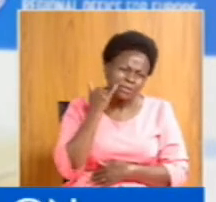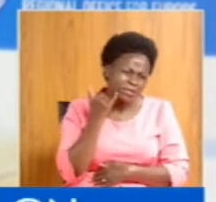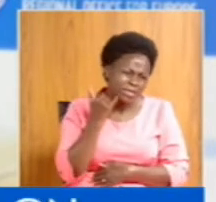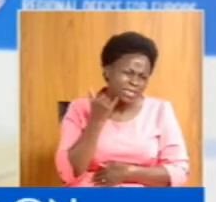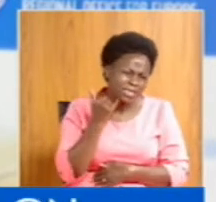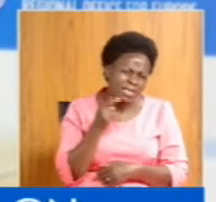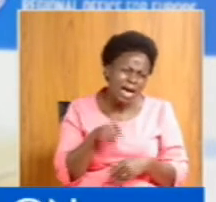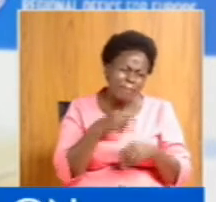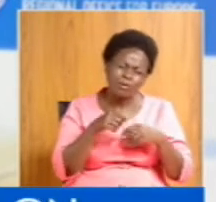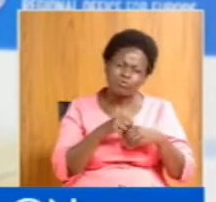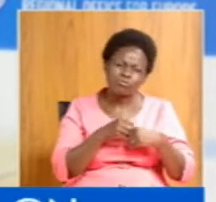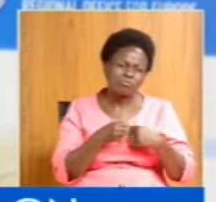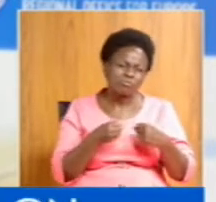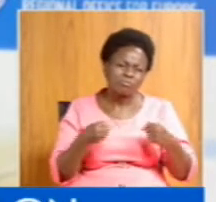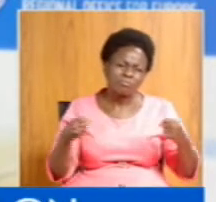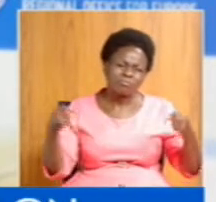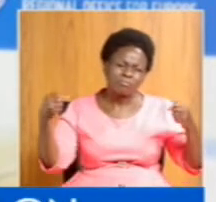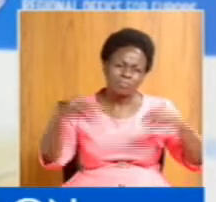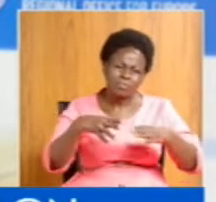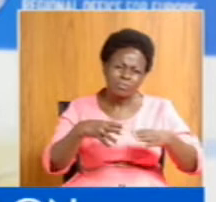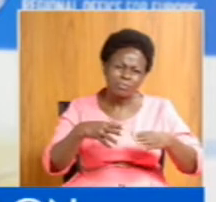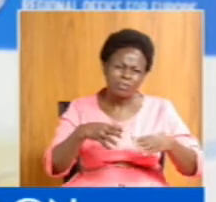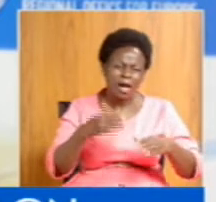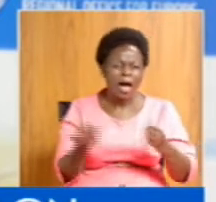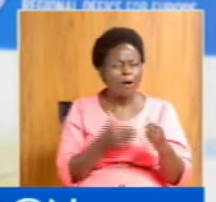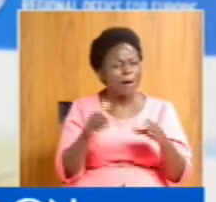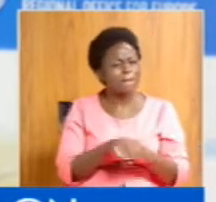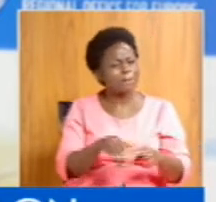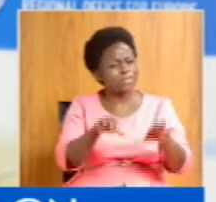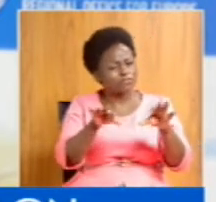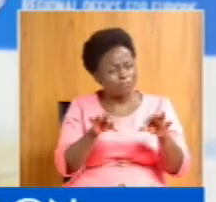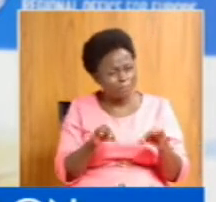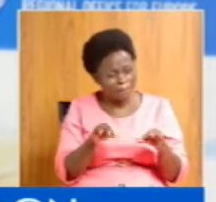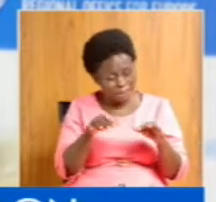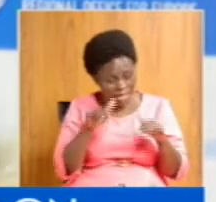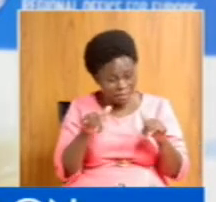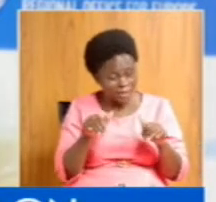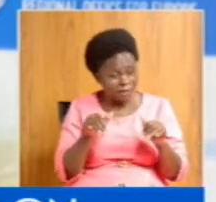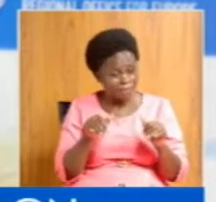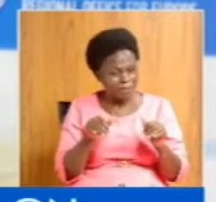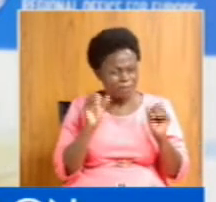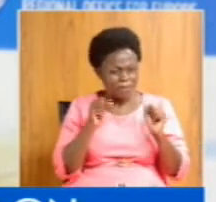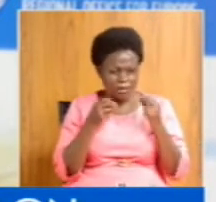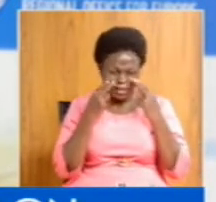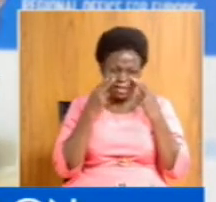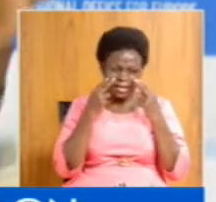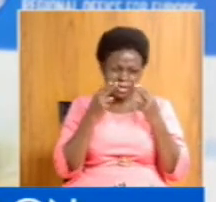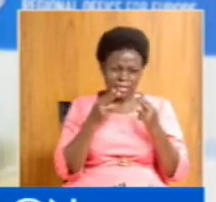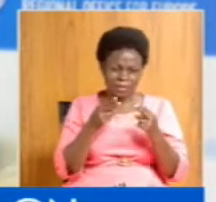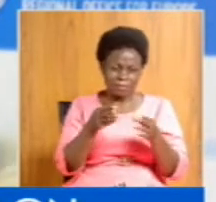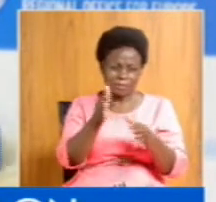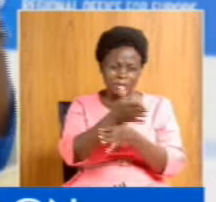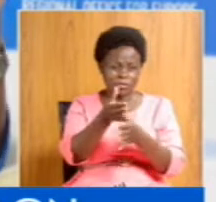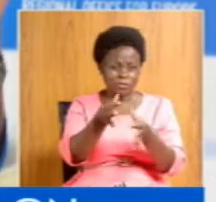transparency are our members of parliament able to actually you know look and the ministry